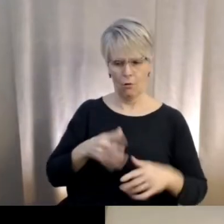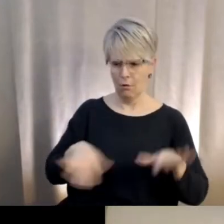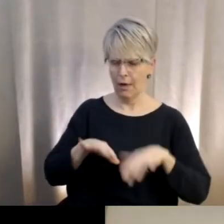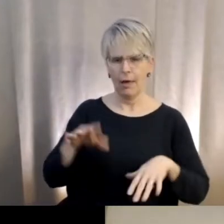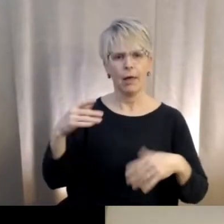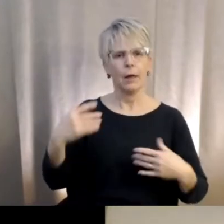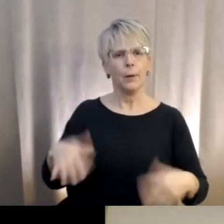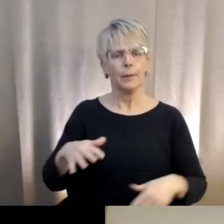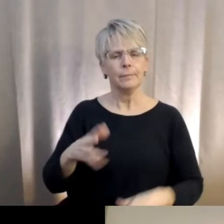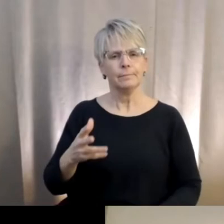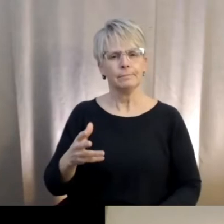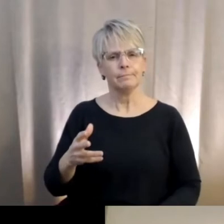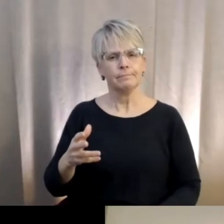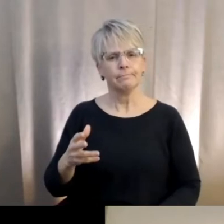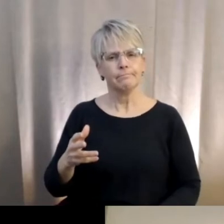patients,